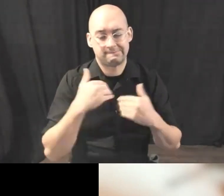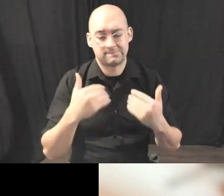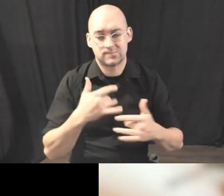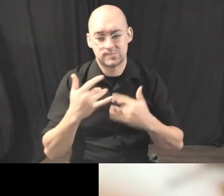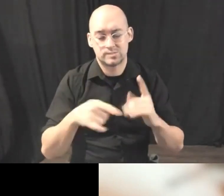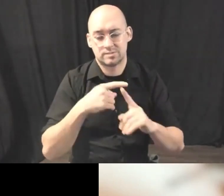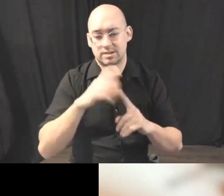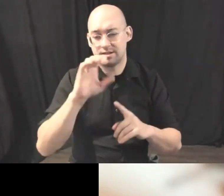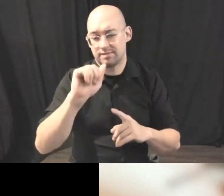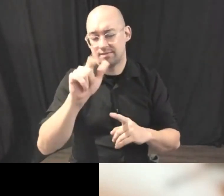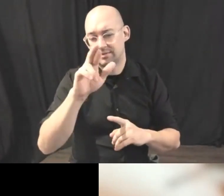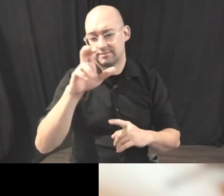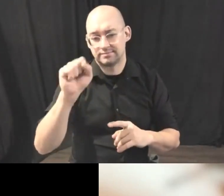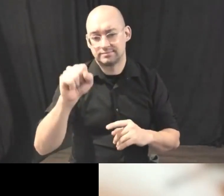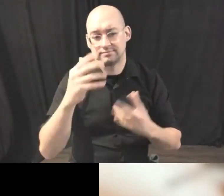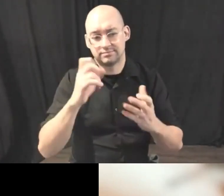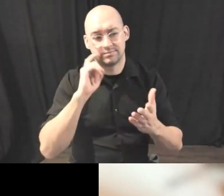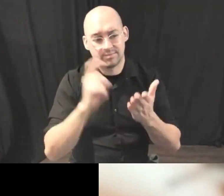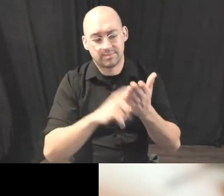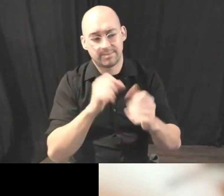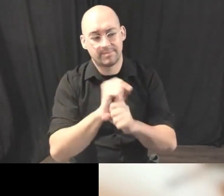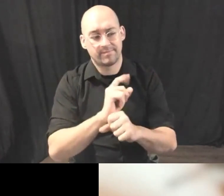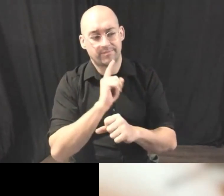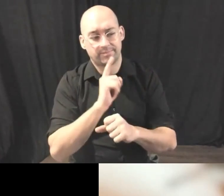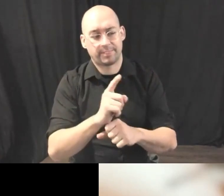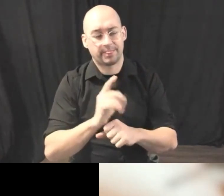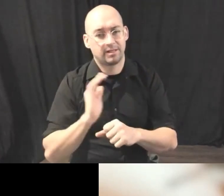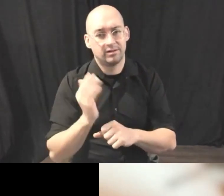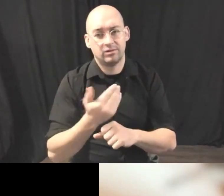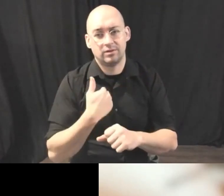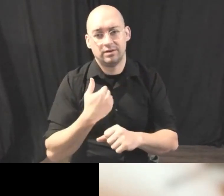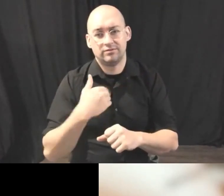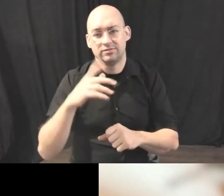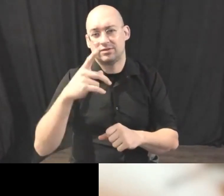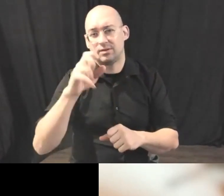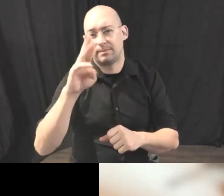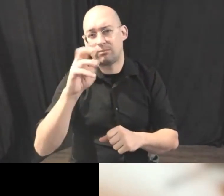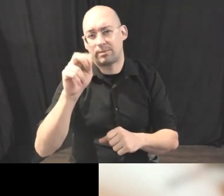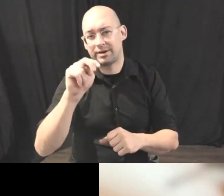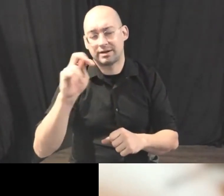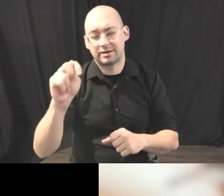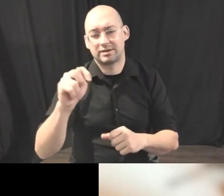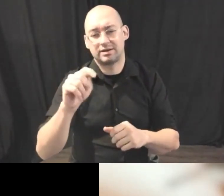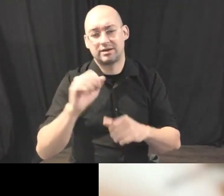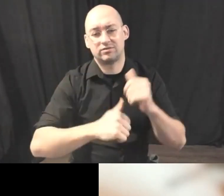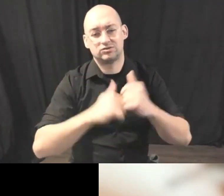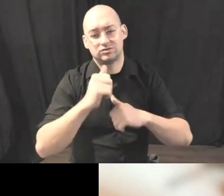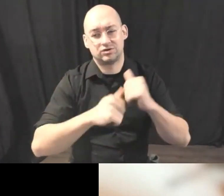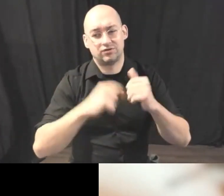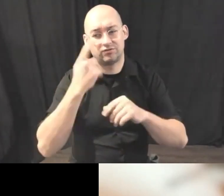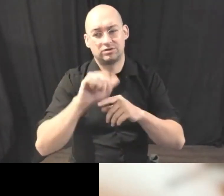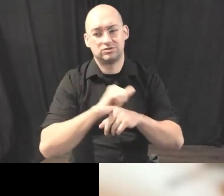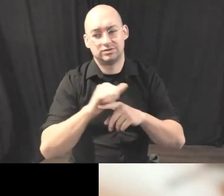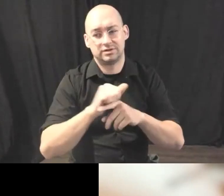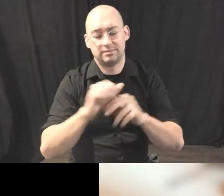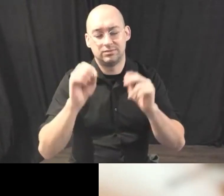I would just note is making sure that we have like a permanent infrastructure for training opportunities for the workforce.